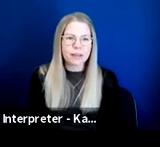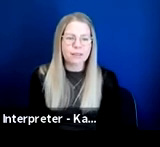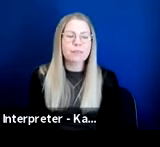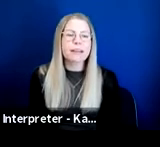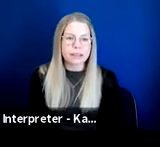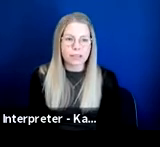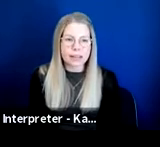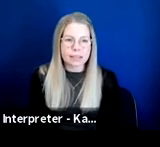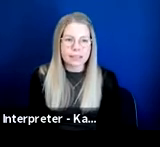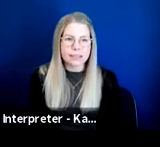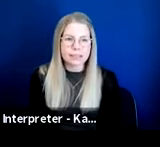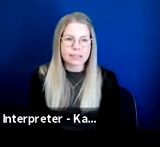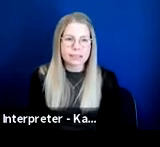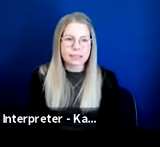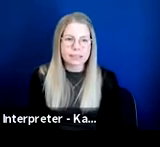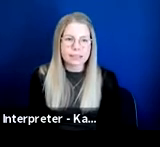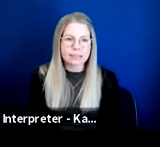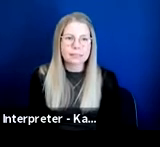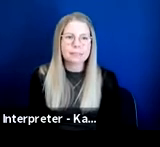So we have 3 English classes,